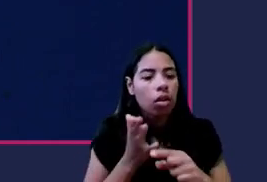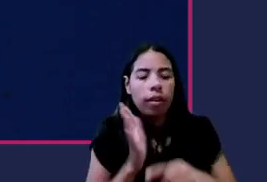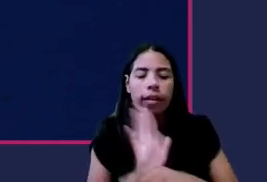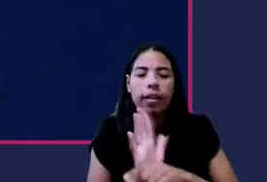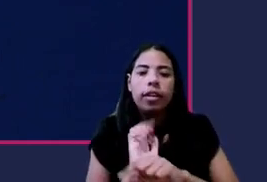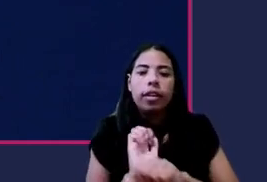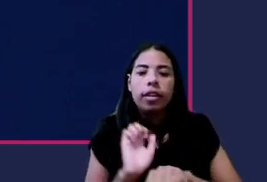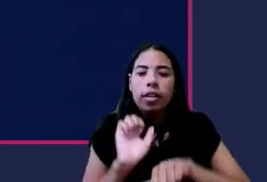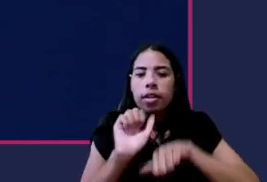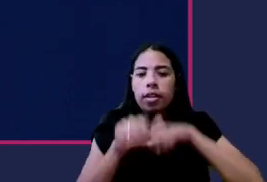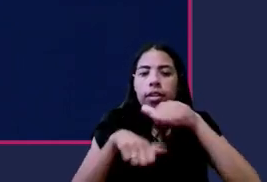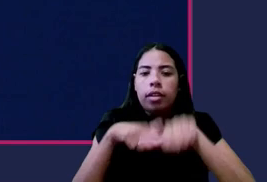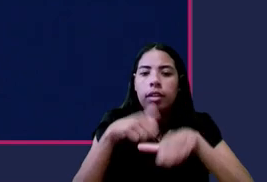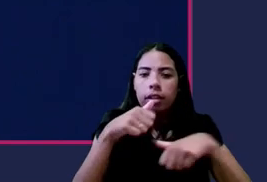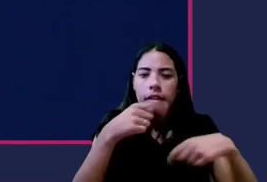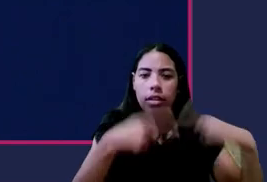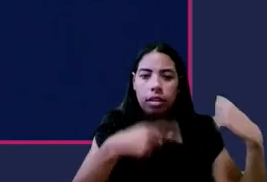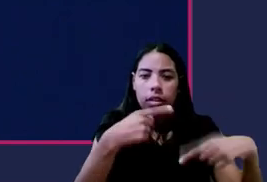reinforce